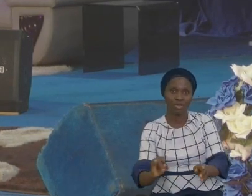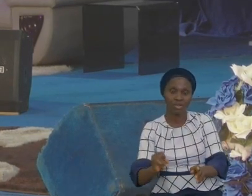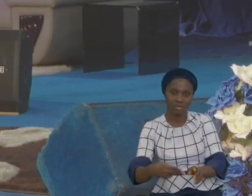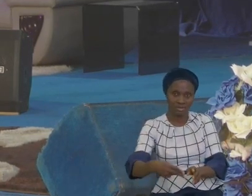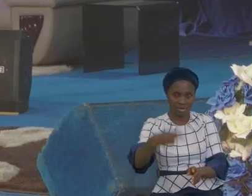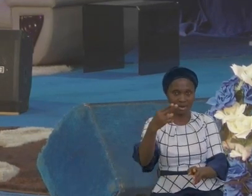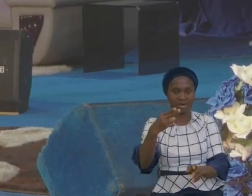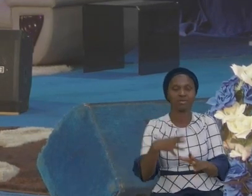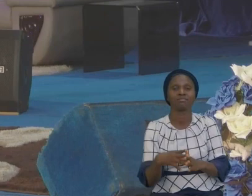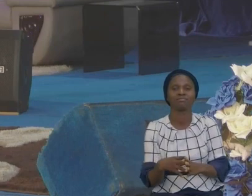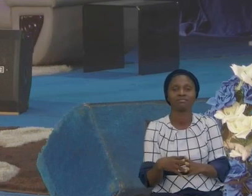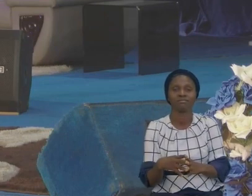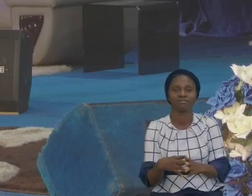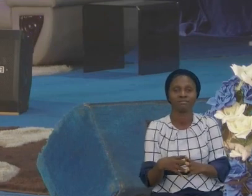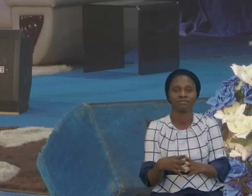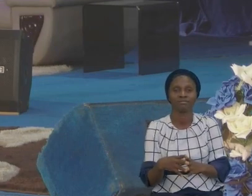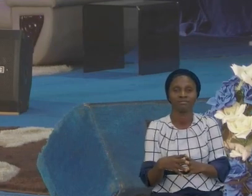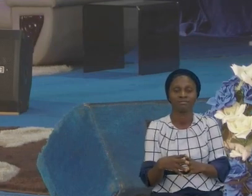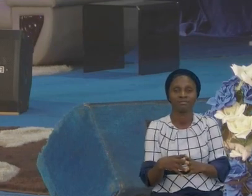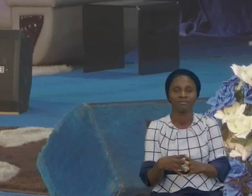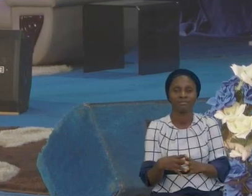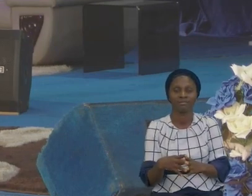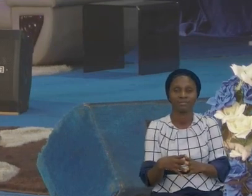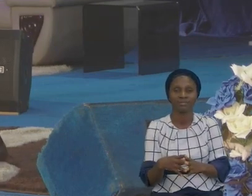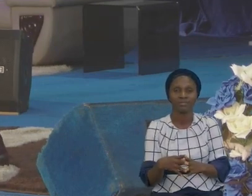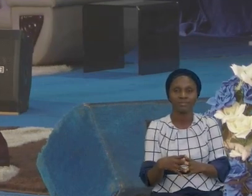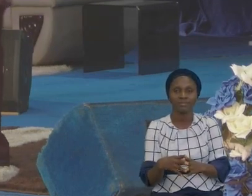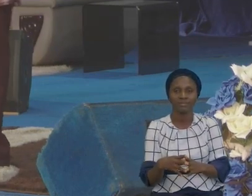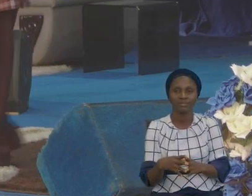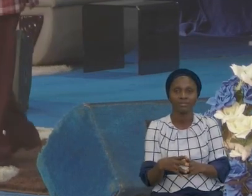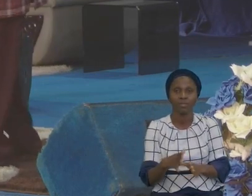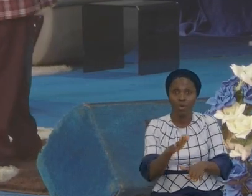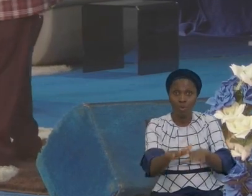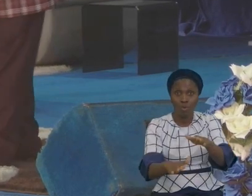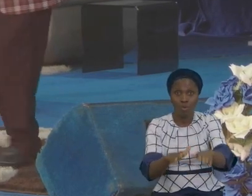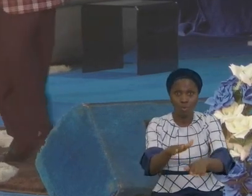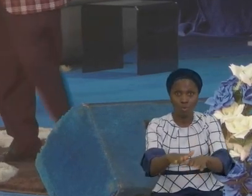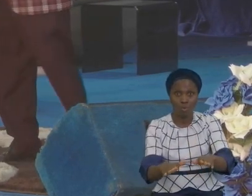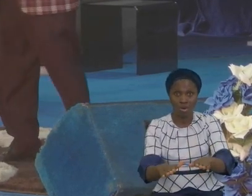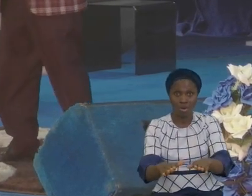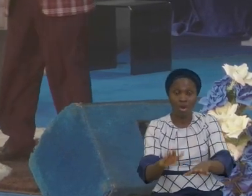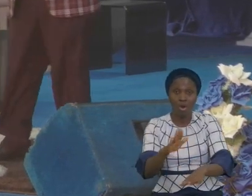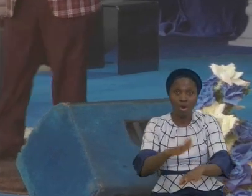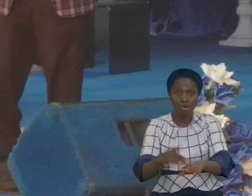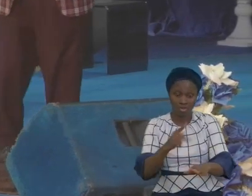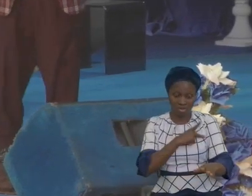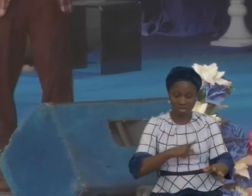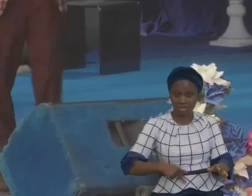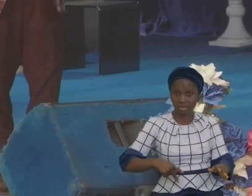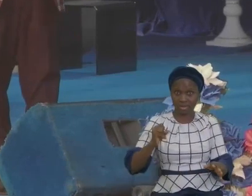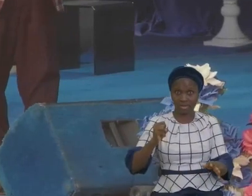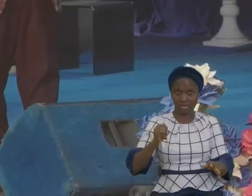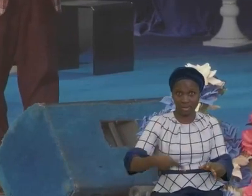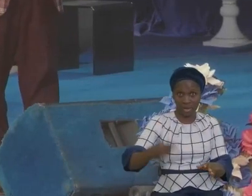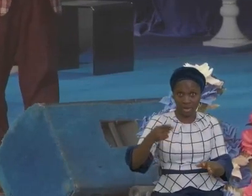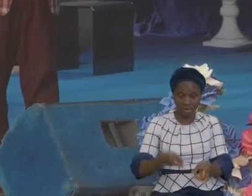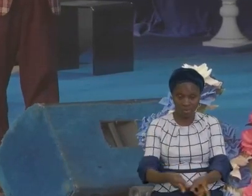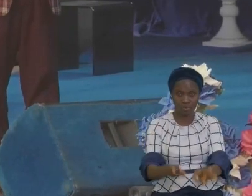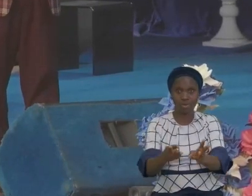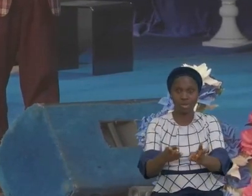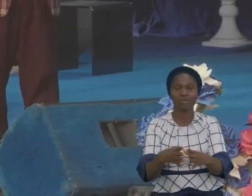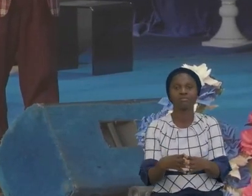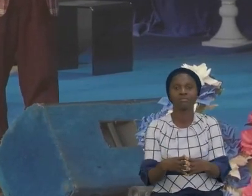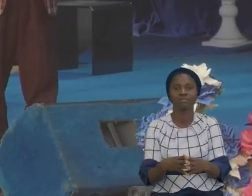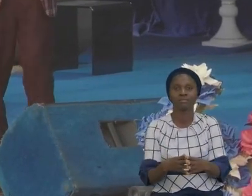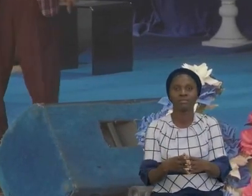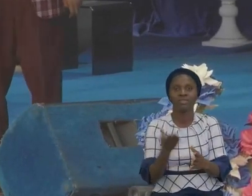Walking on the King's highway. There are many ways in life. There are many paths in